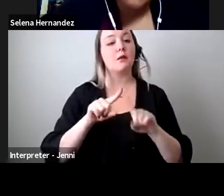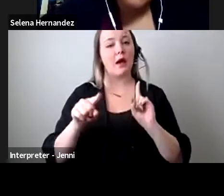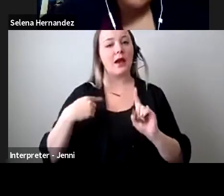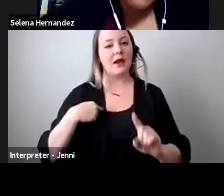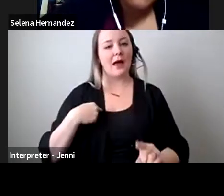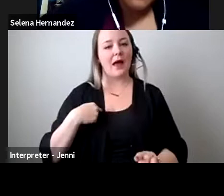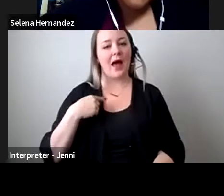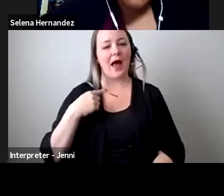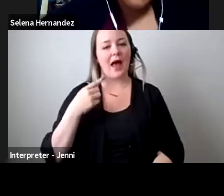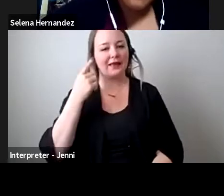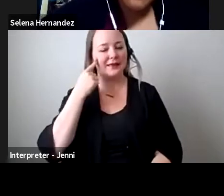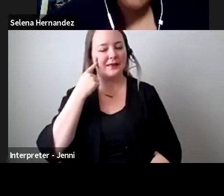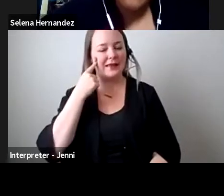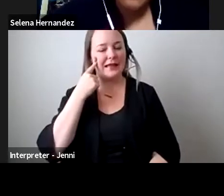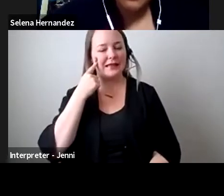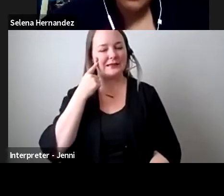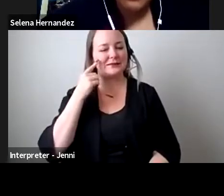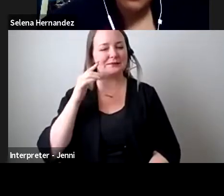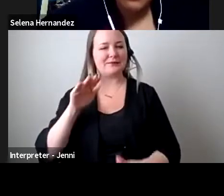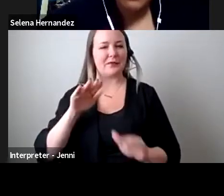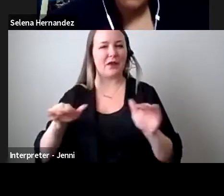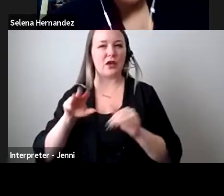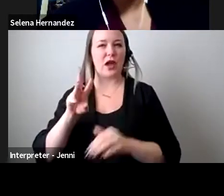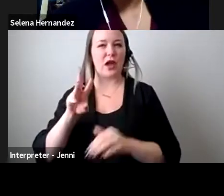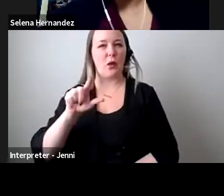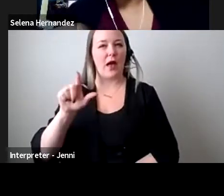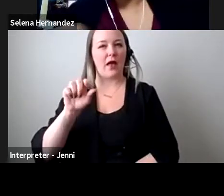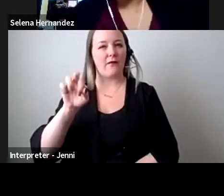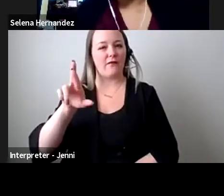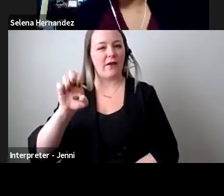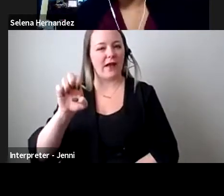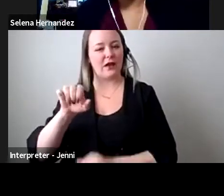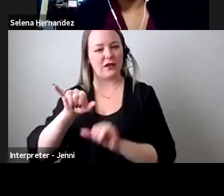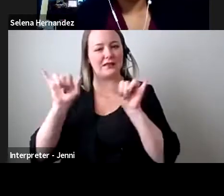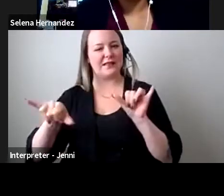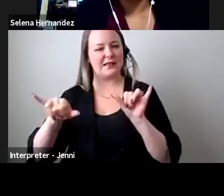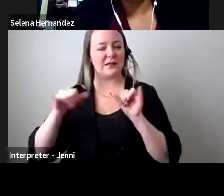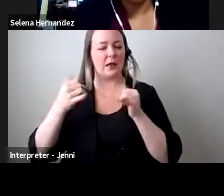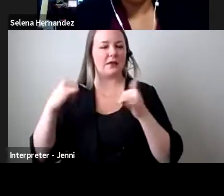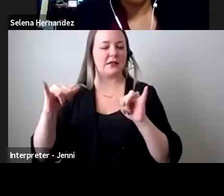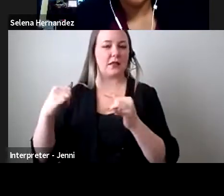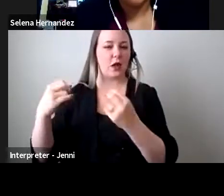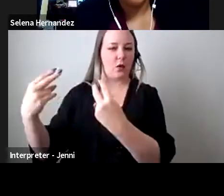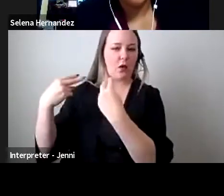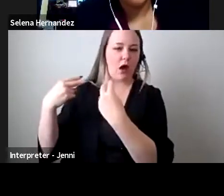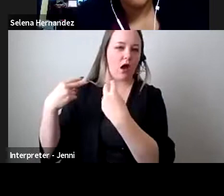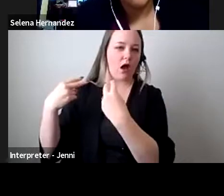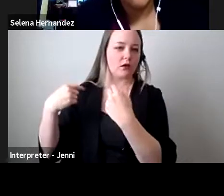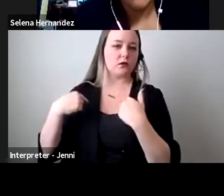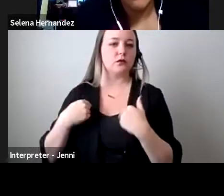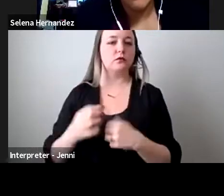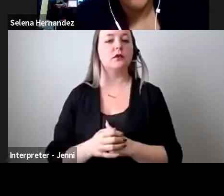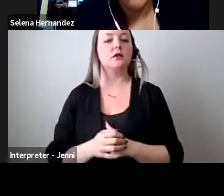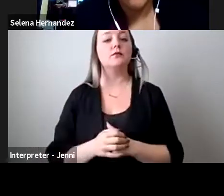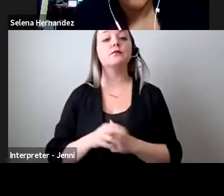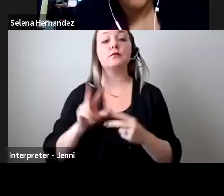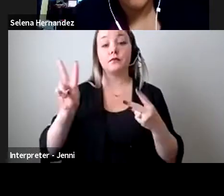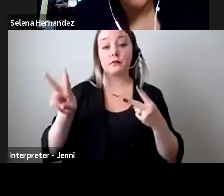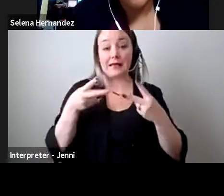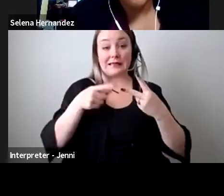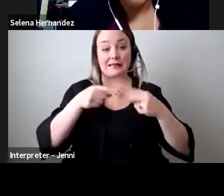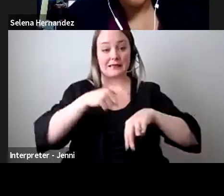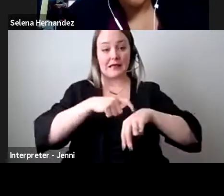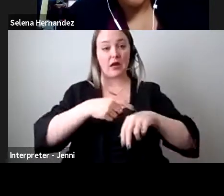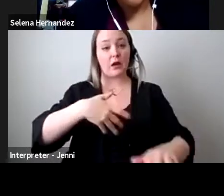being surveillanced by the child welfare system. That's when my second pregnancy